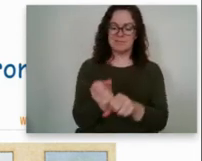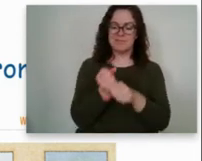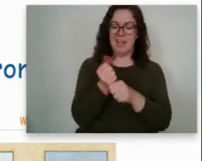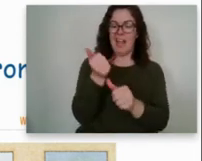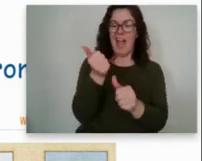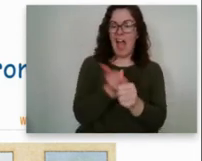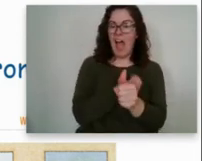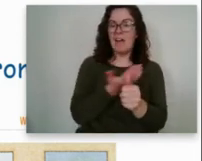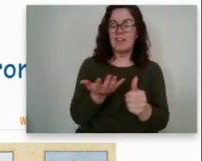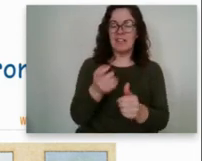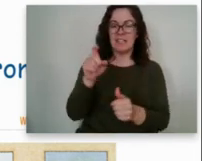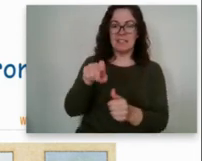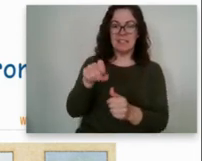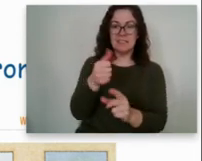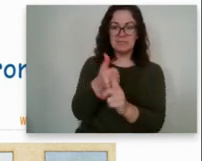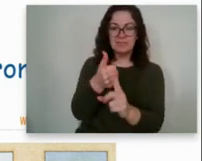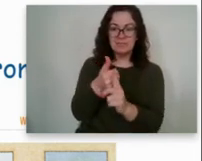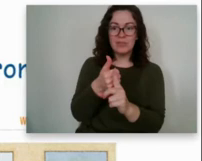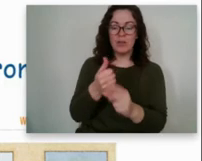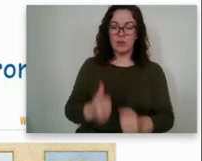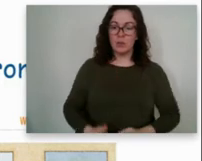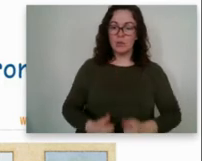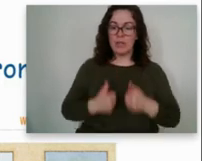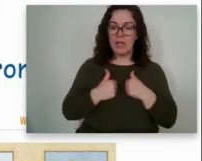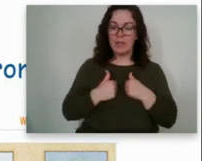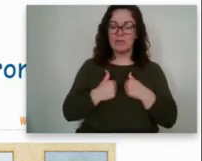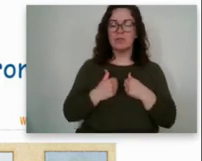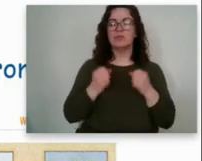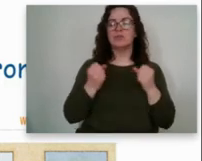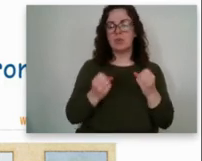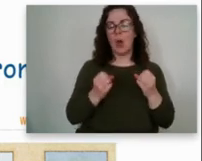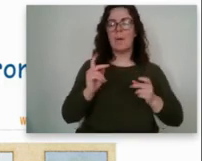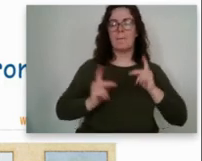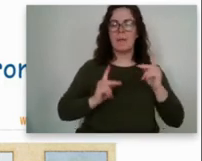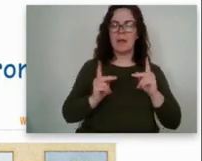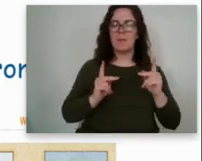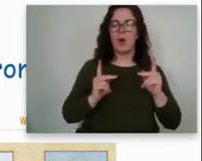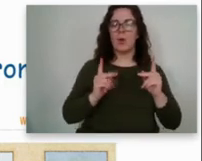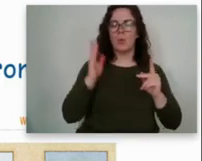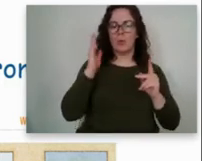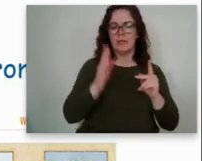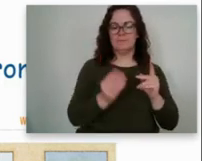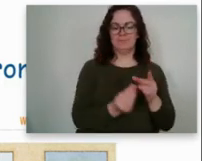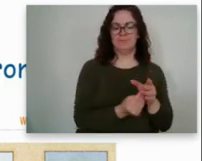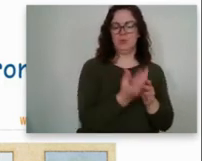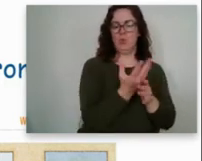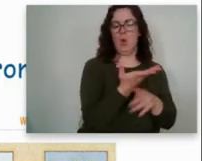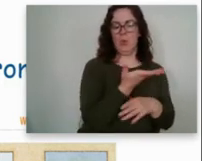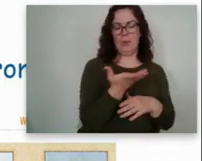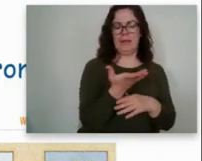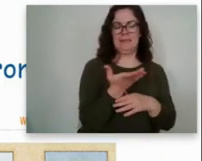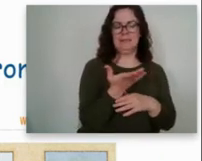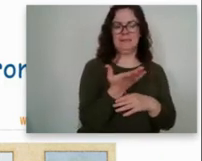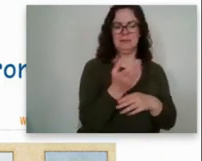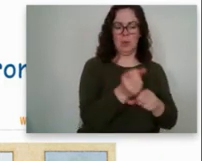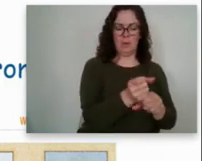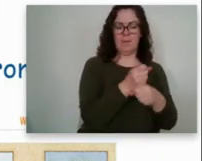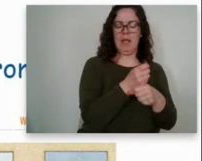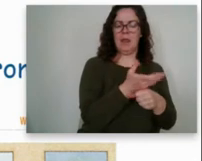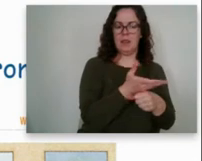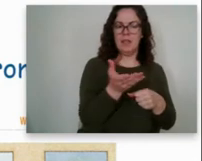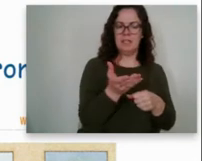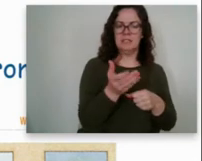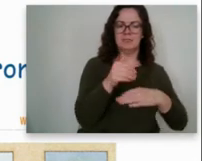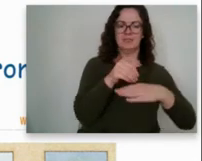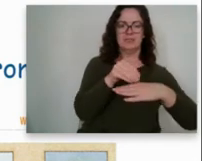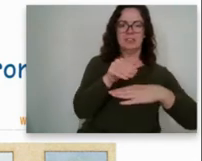it needs to live. So people move food and other goods from where it's produced, where it's made, to